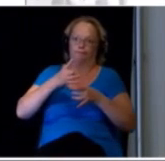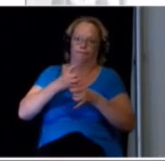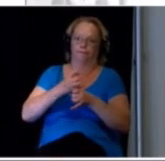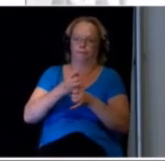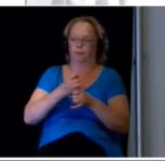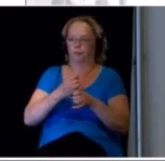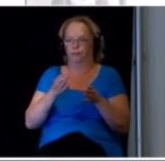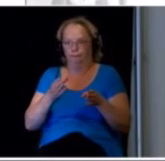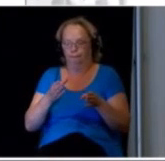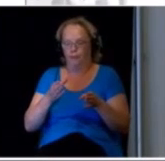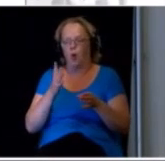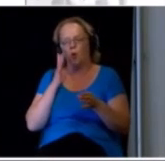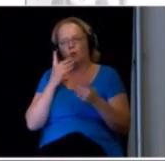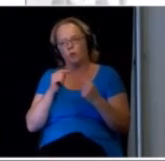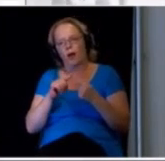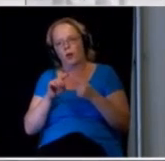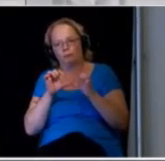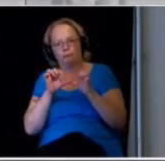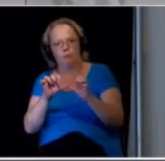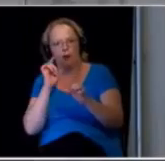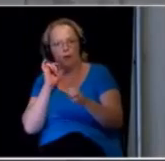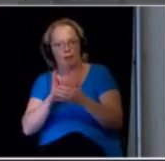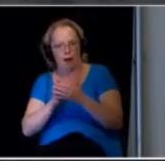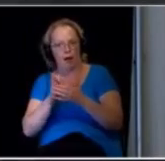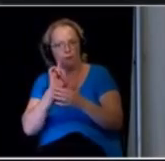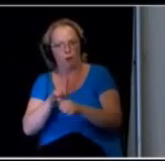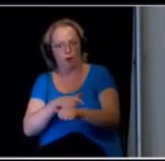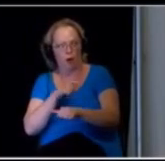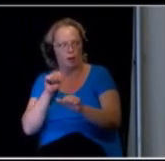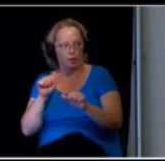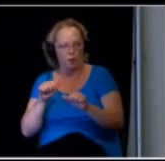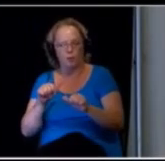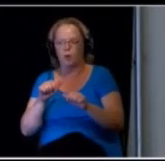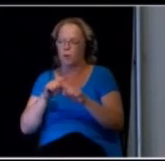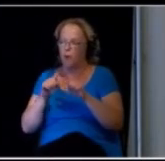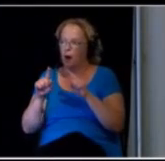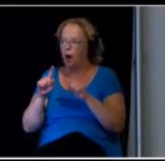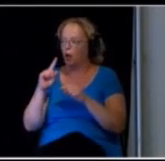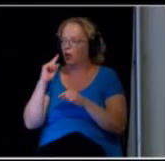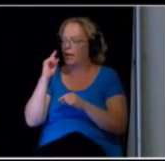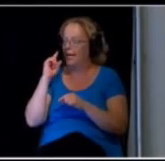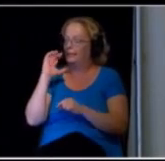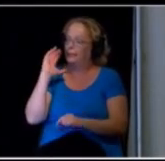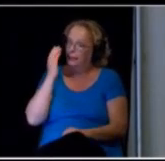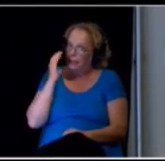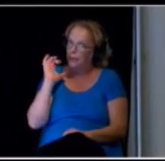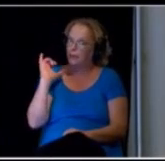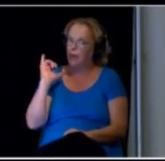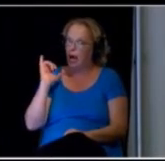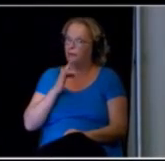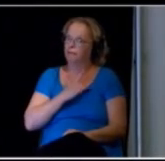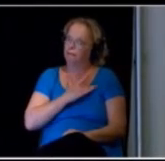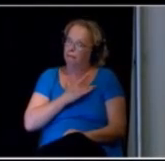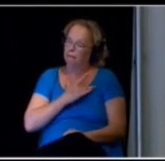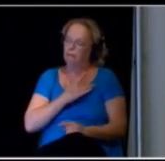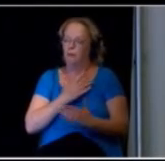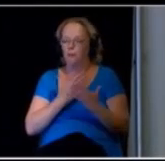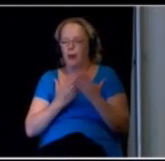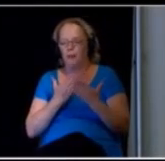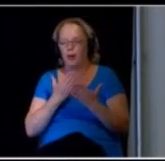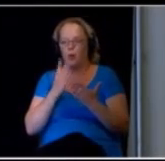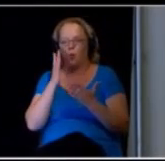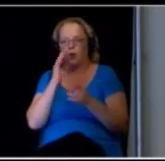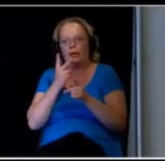long as possible, but it seems, as I've said before, it seems likely that we'll be able to maintain